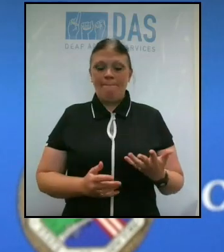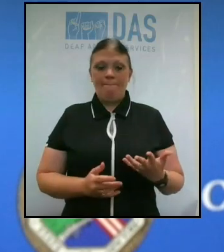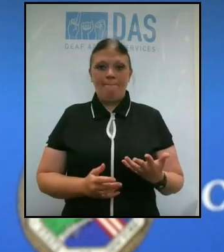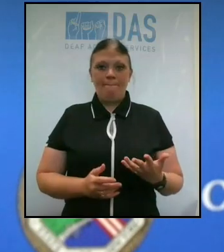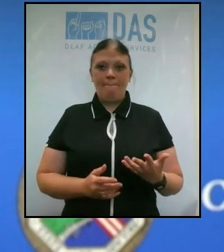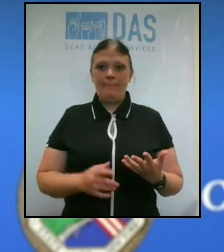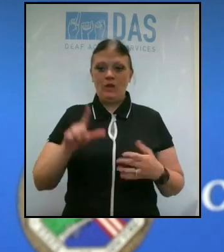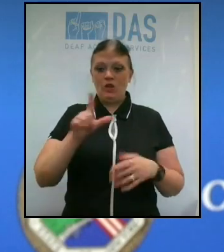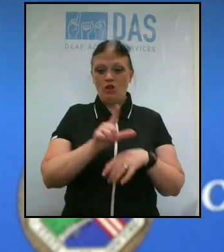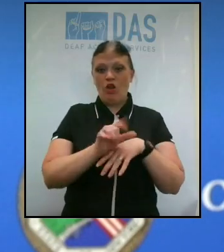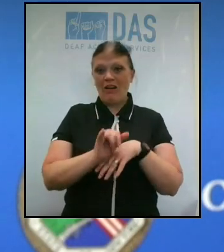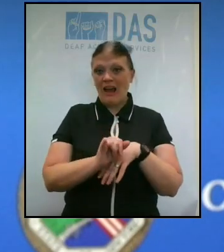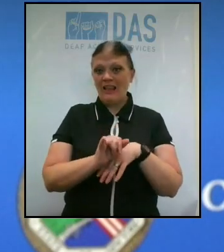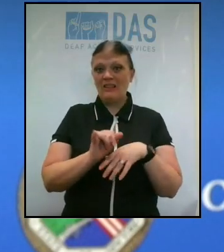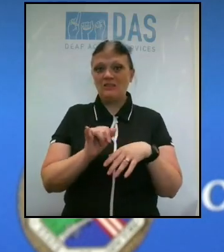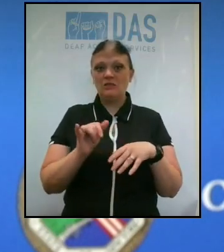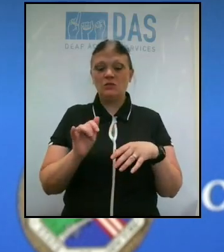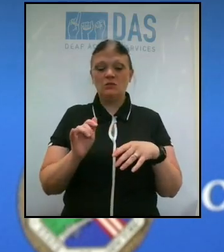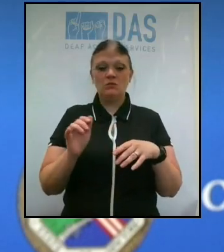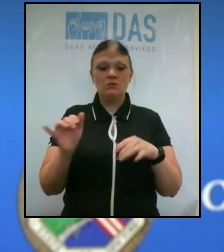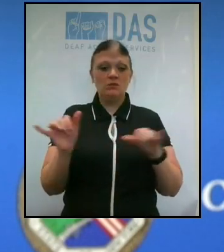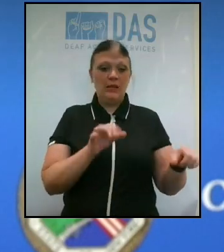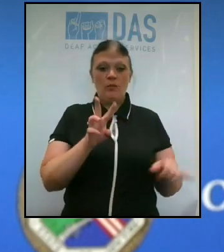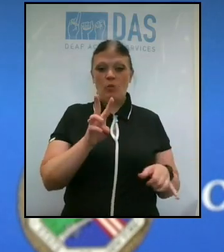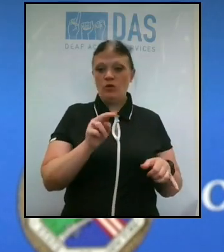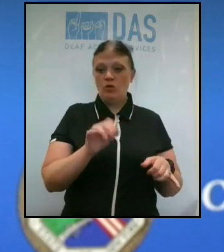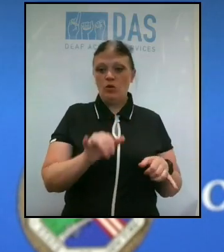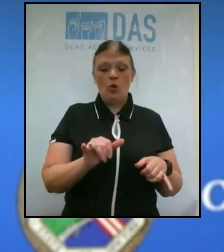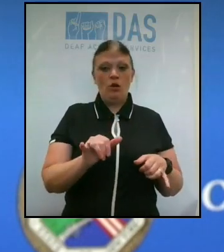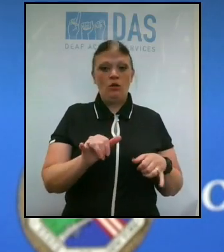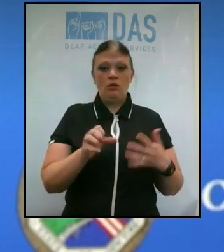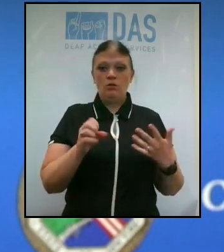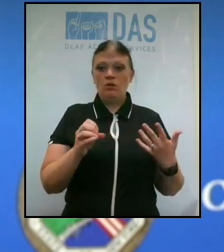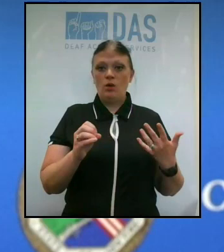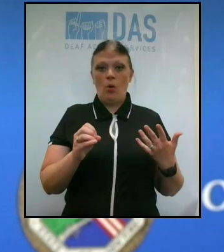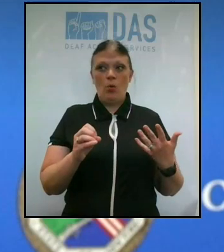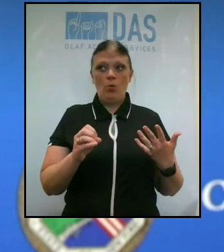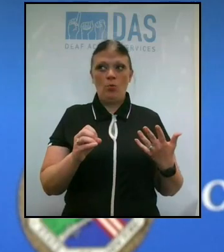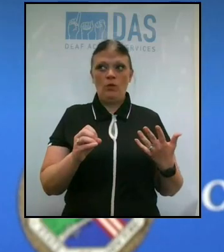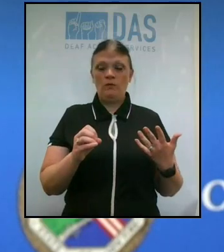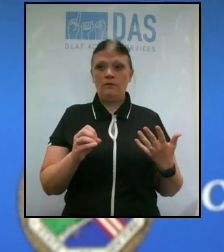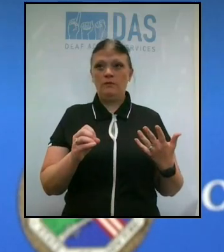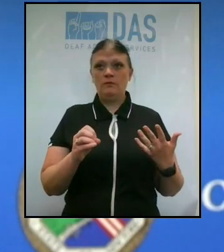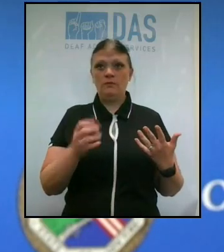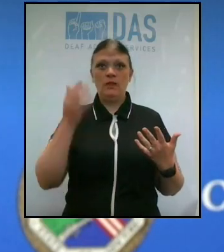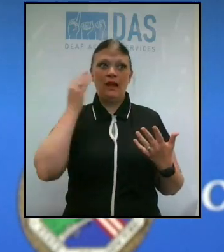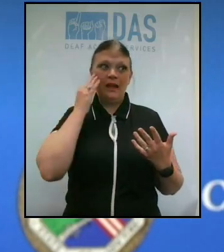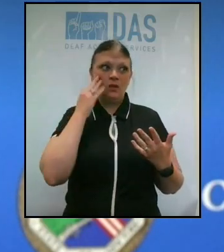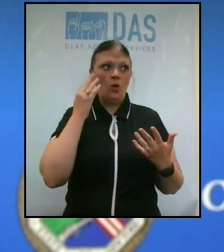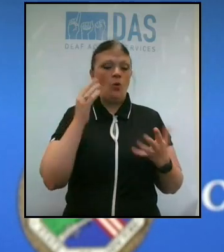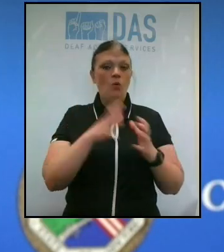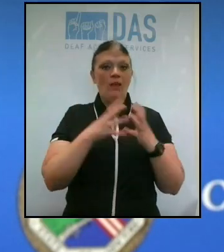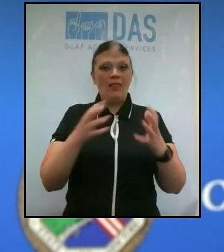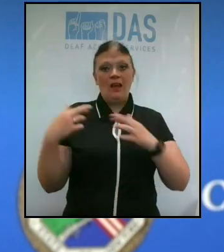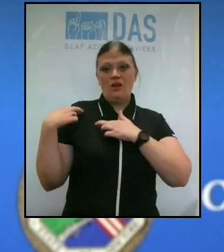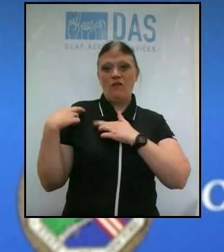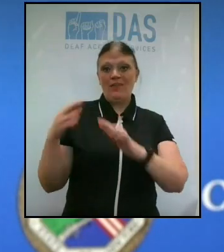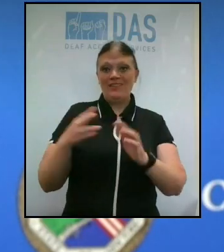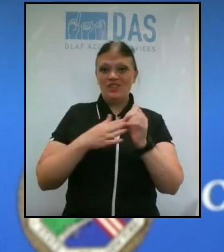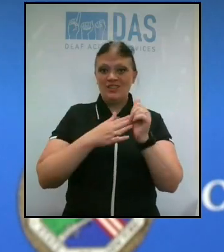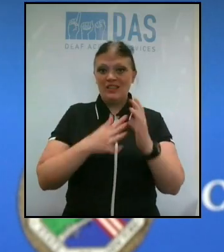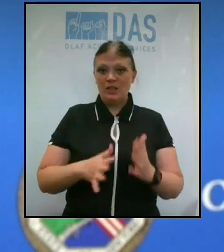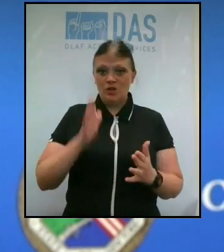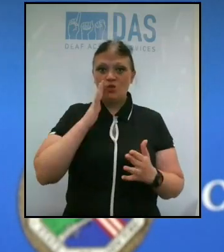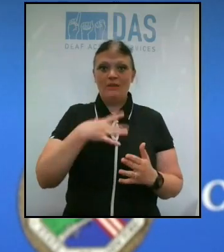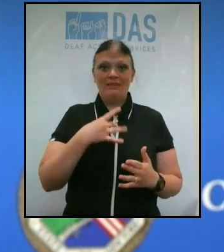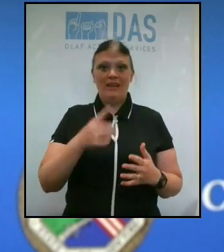on Long Island, just like they are in Western New York. So I know a lot of religious leaders would like to